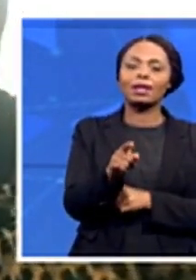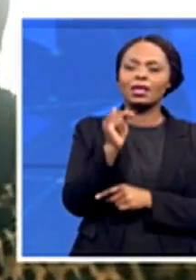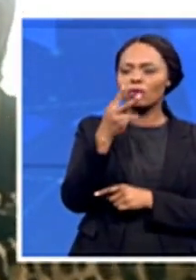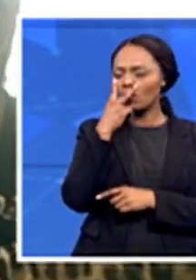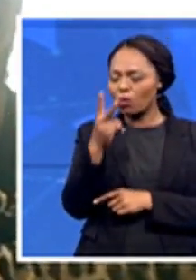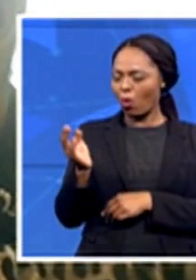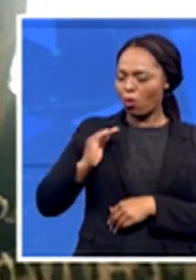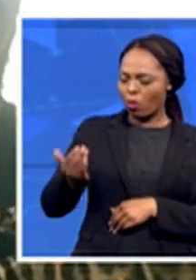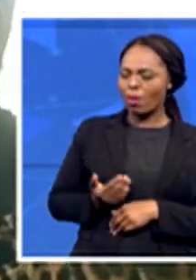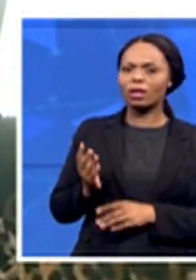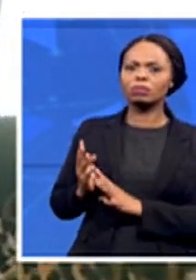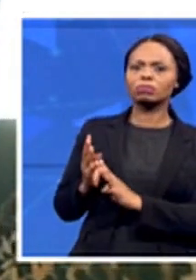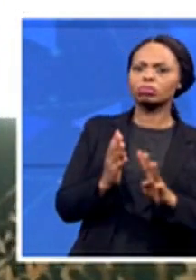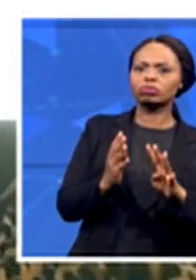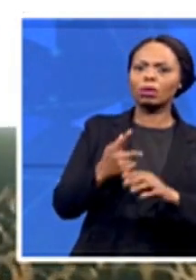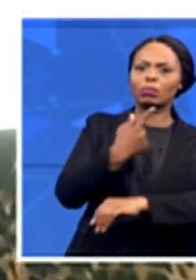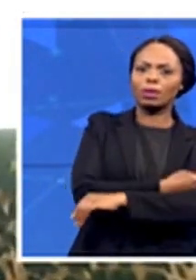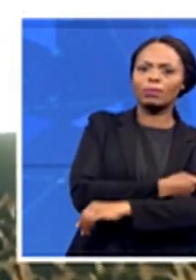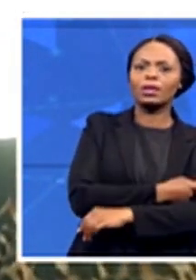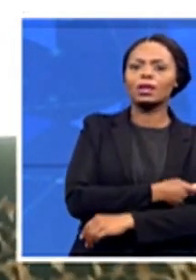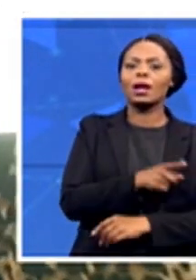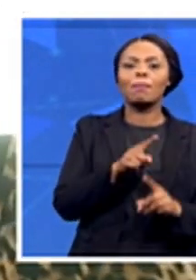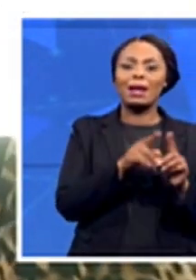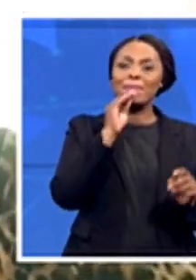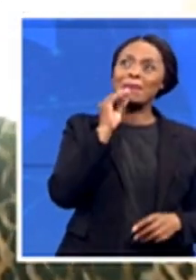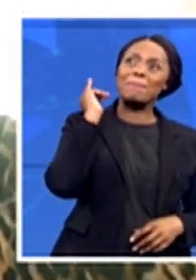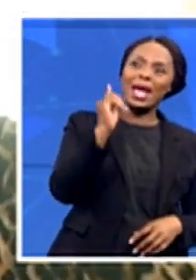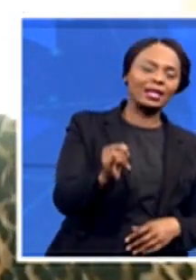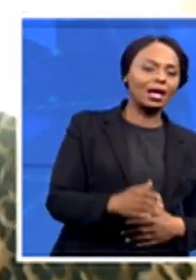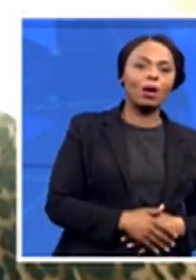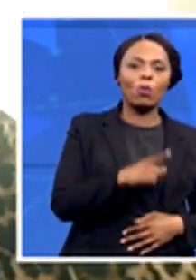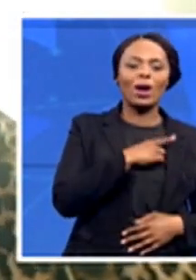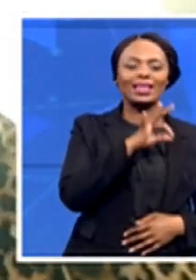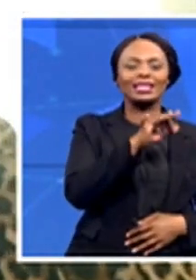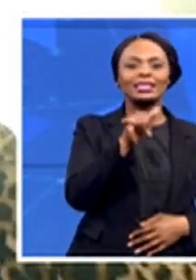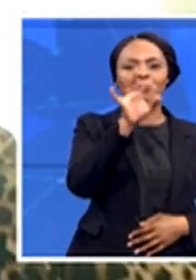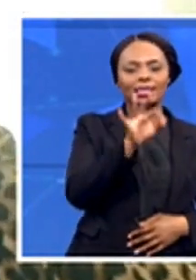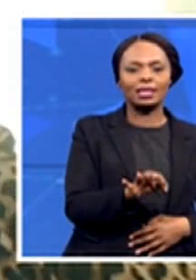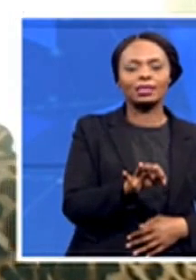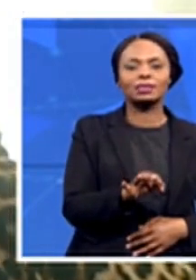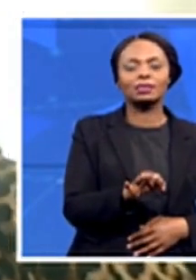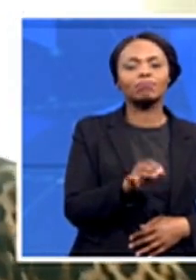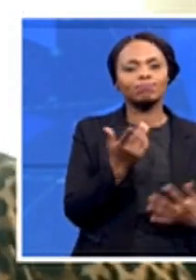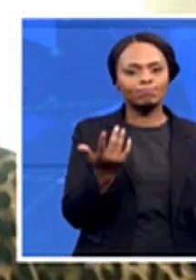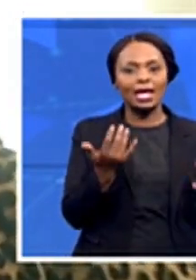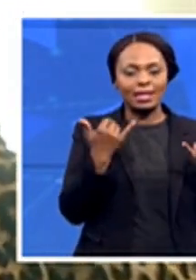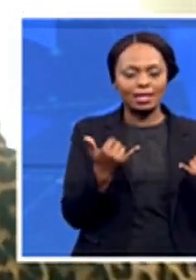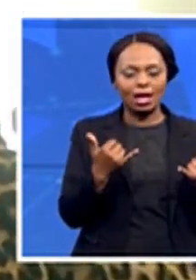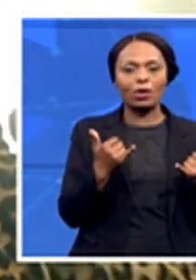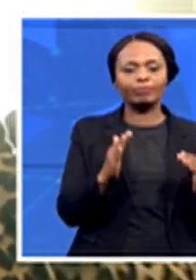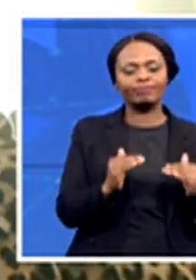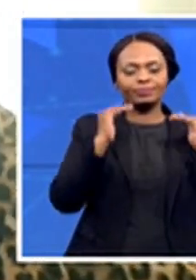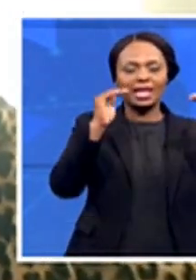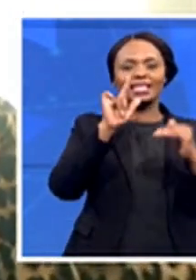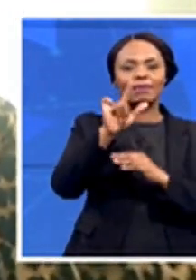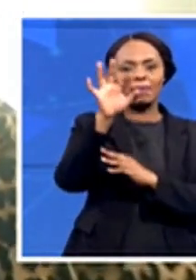was initially, because we are at 36% at one point. Now we have surpassed 37% of the males that are